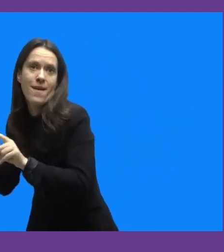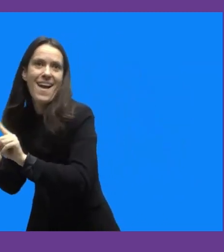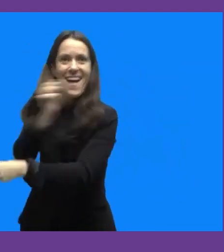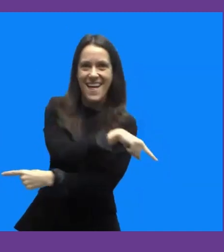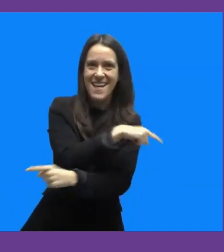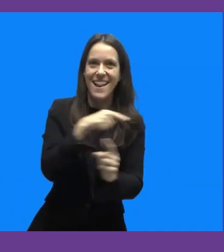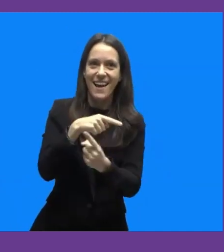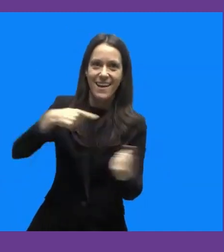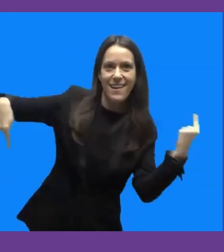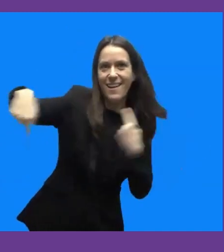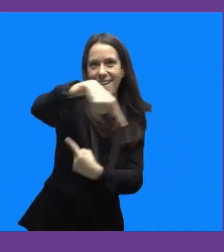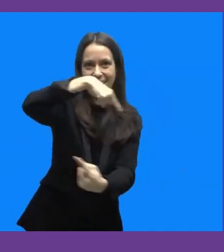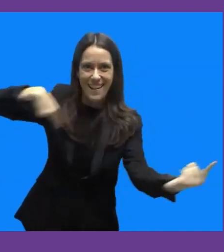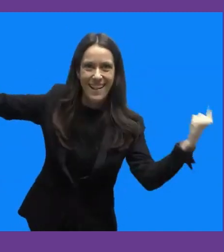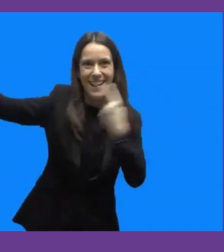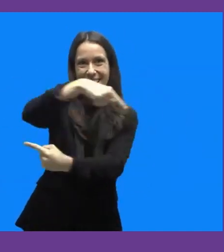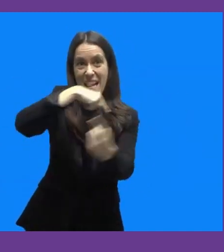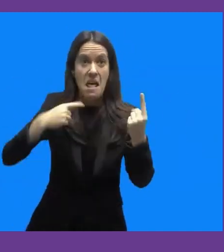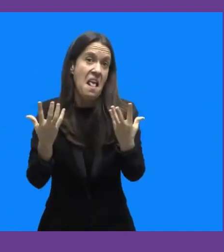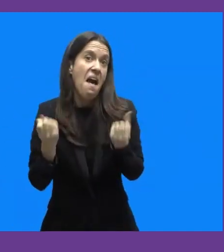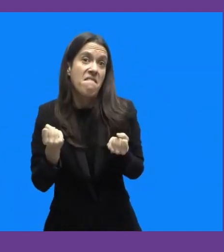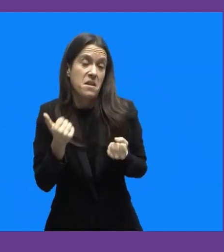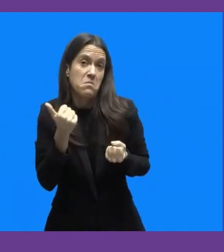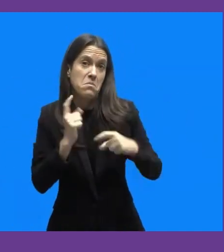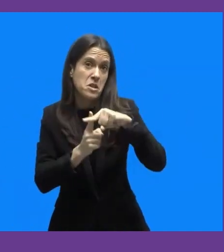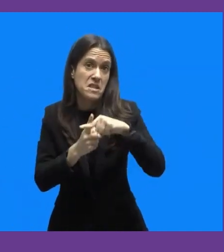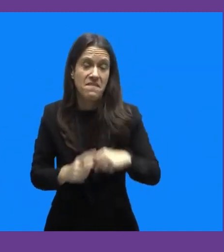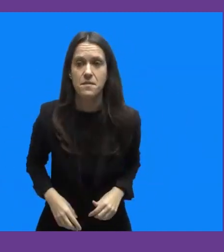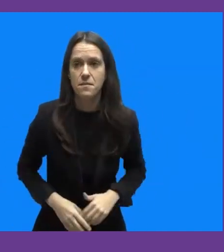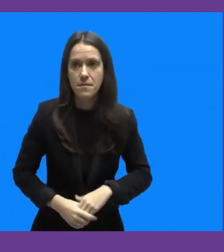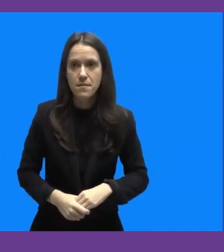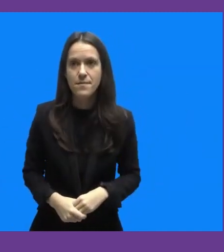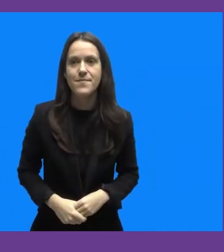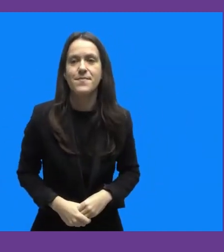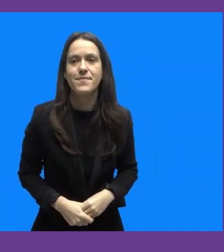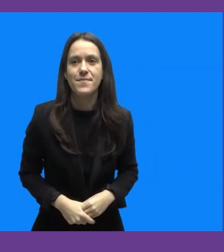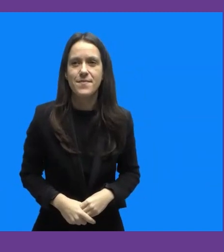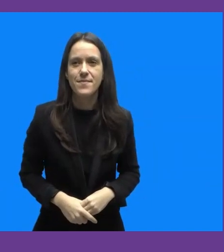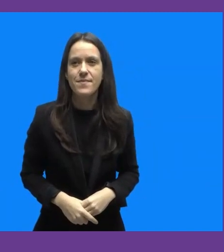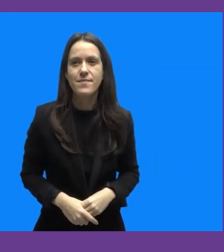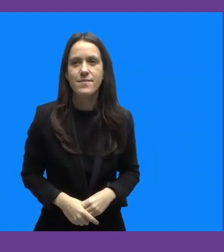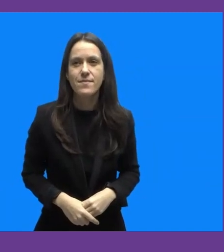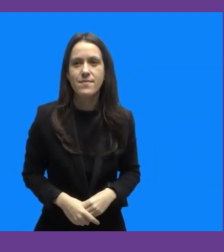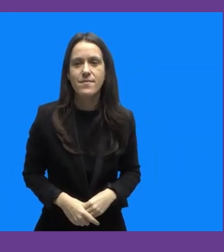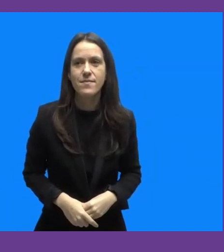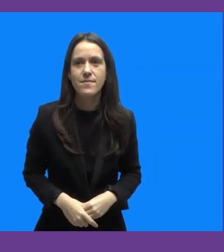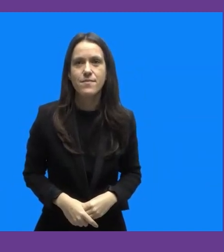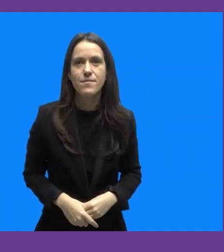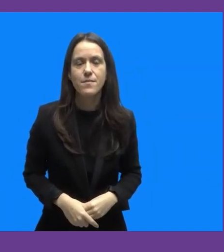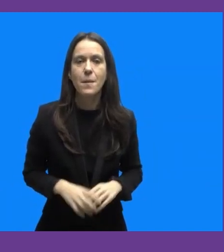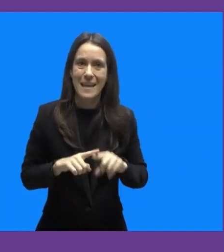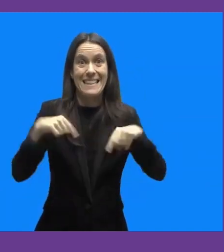groups. But in this particular project, that was what we were addressing,